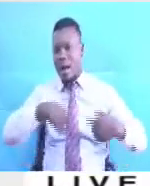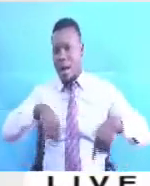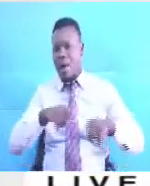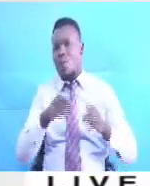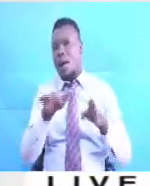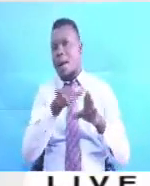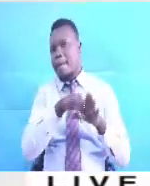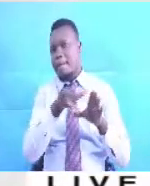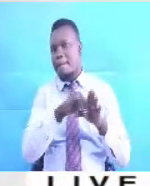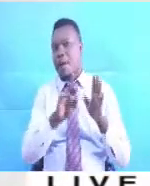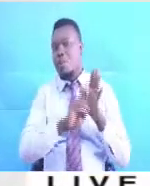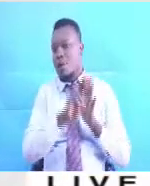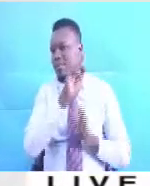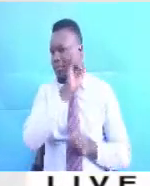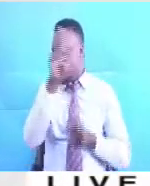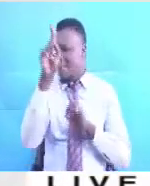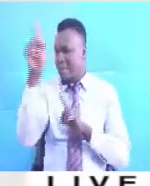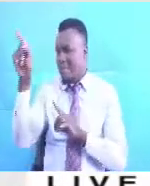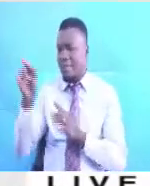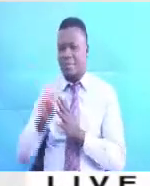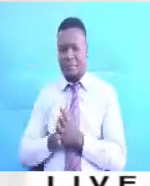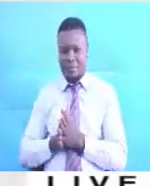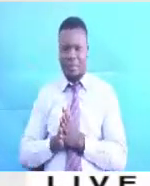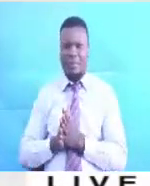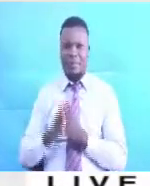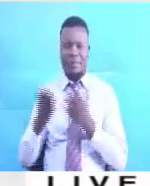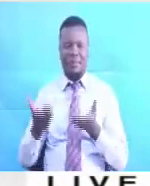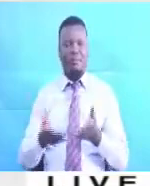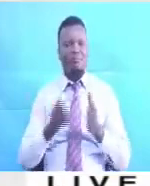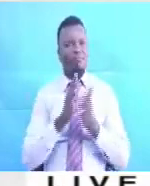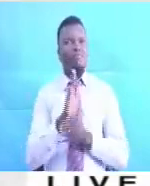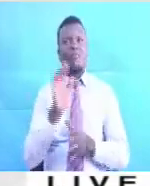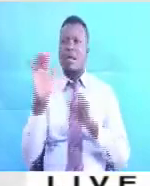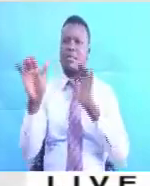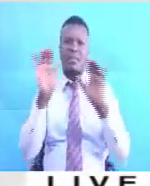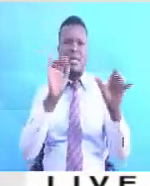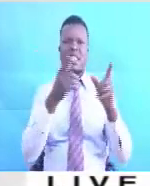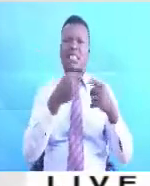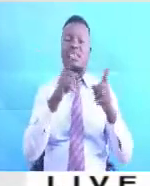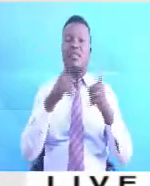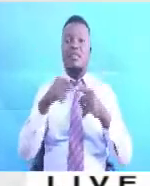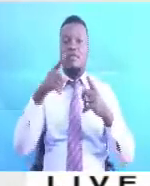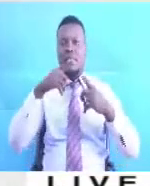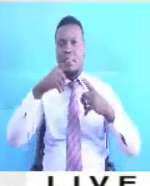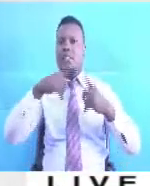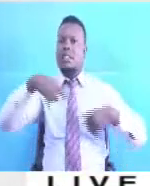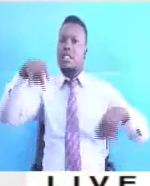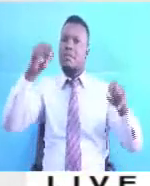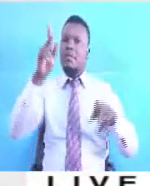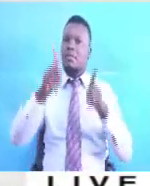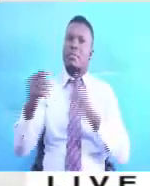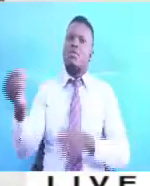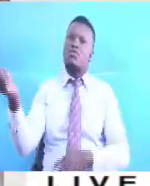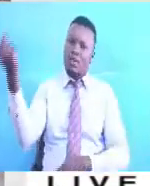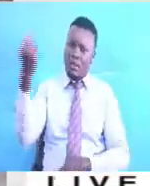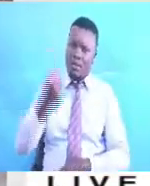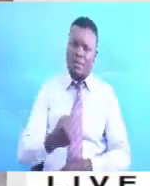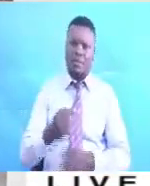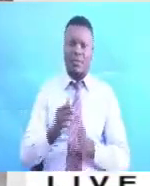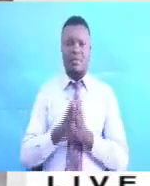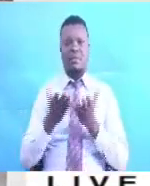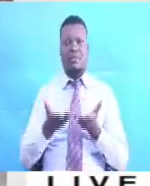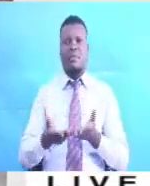to Japan and persuade many more Japanese to come and explore Uganda and we